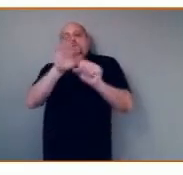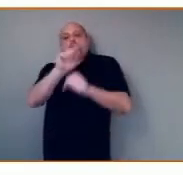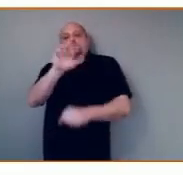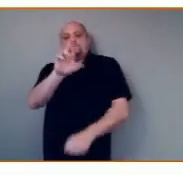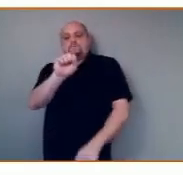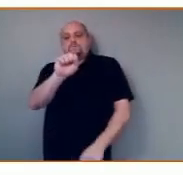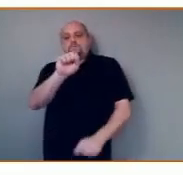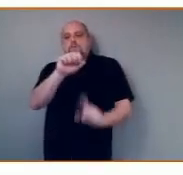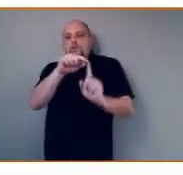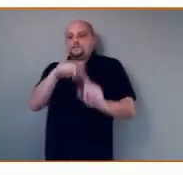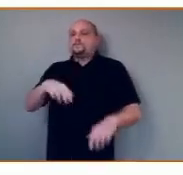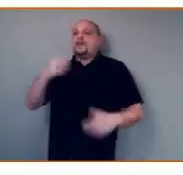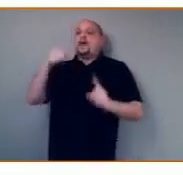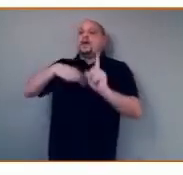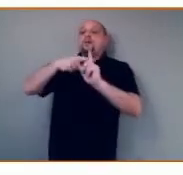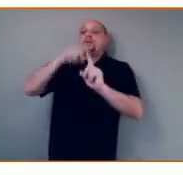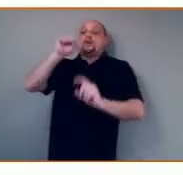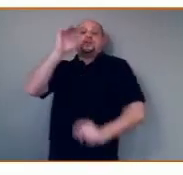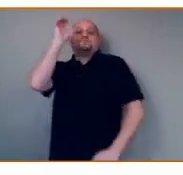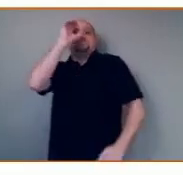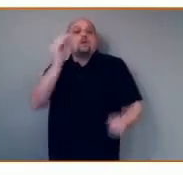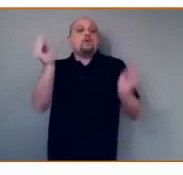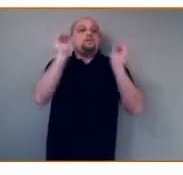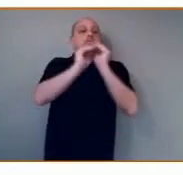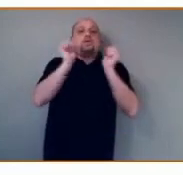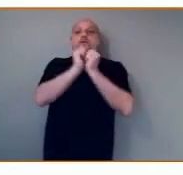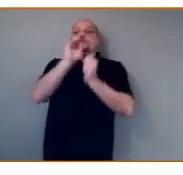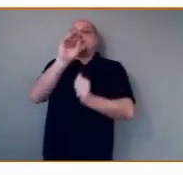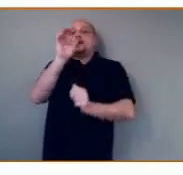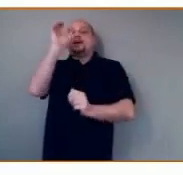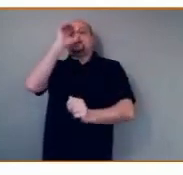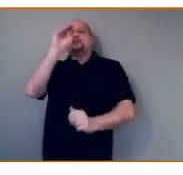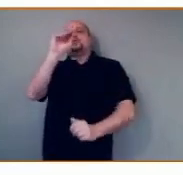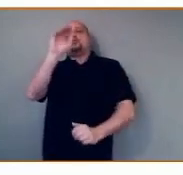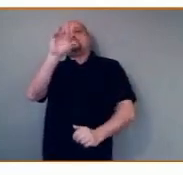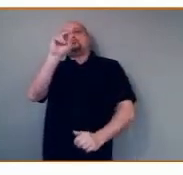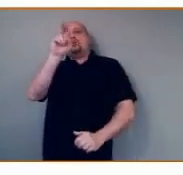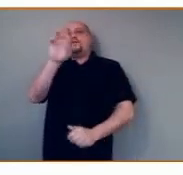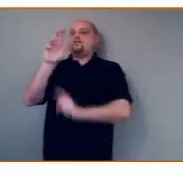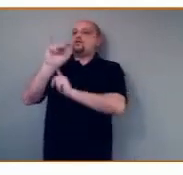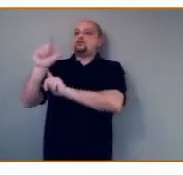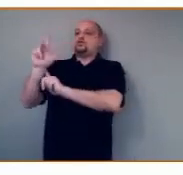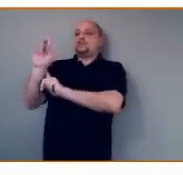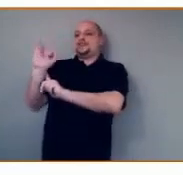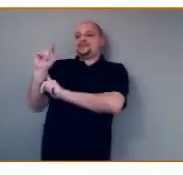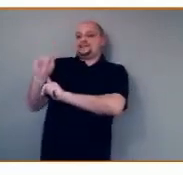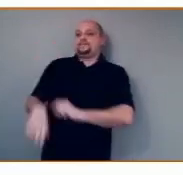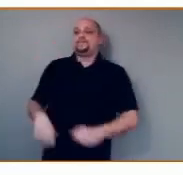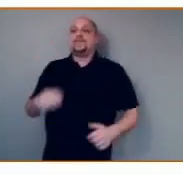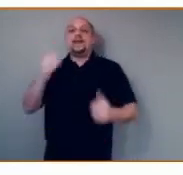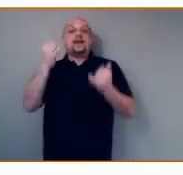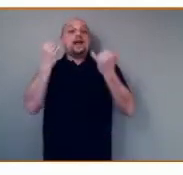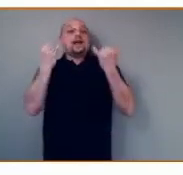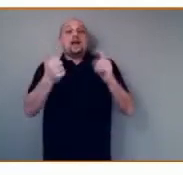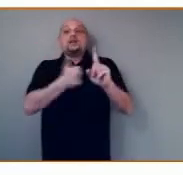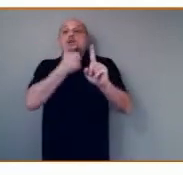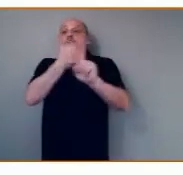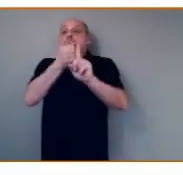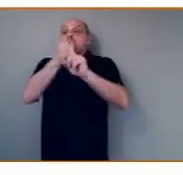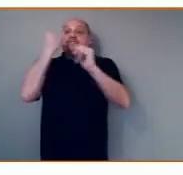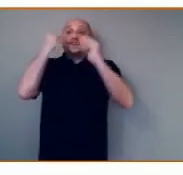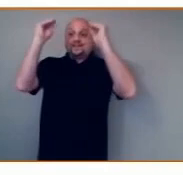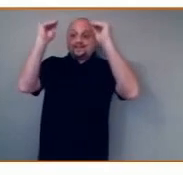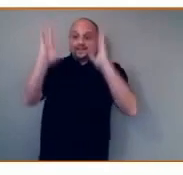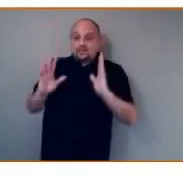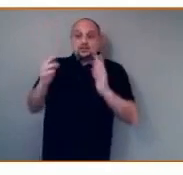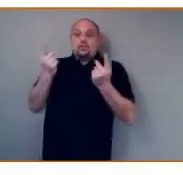journey with the Explore with the Rover Toolkit. If you're an educator, it's not too late to join and bring your students along. Visit